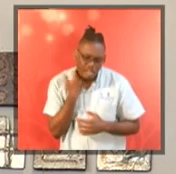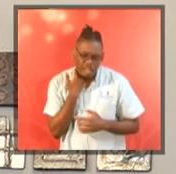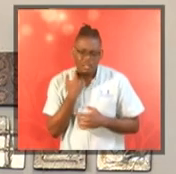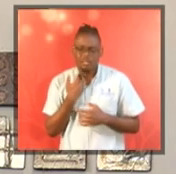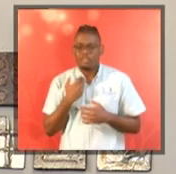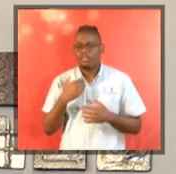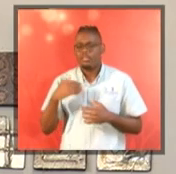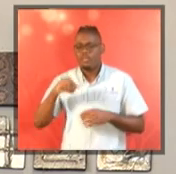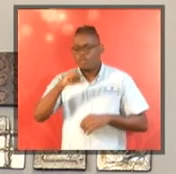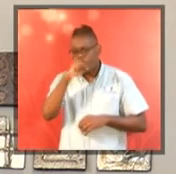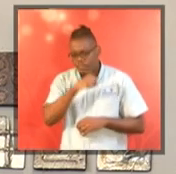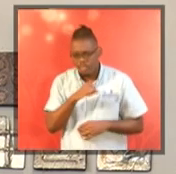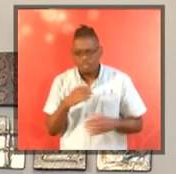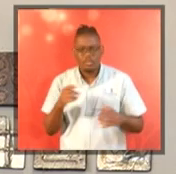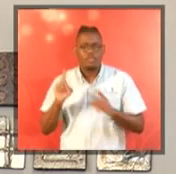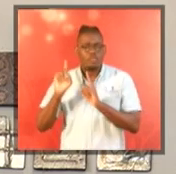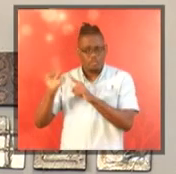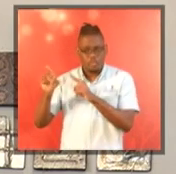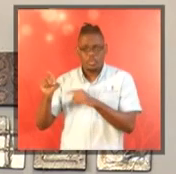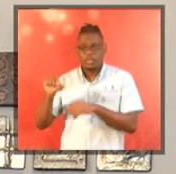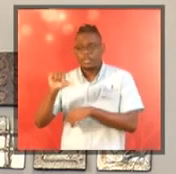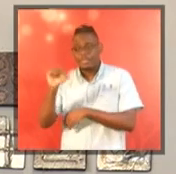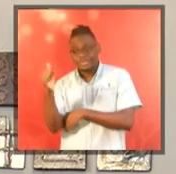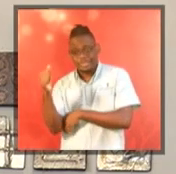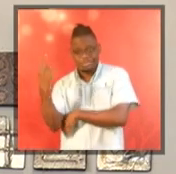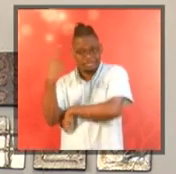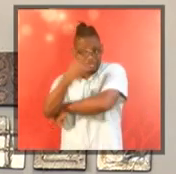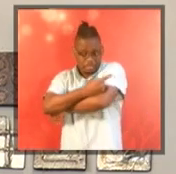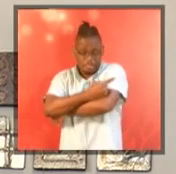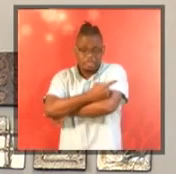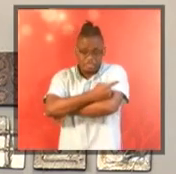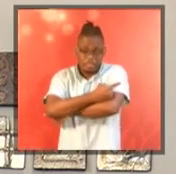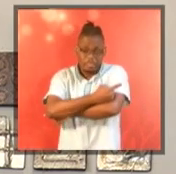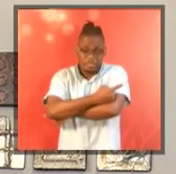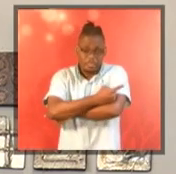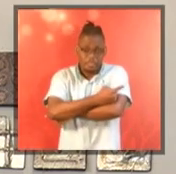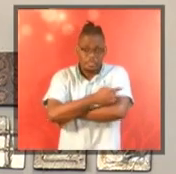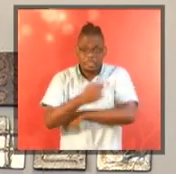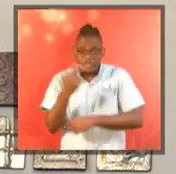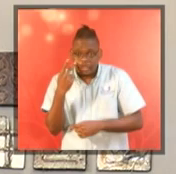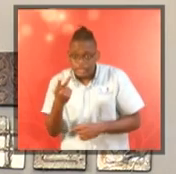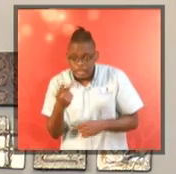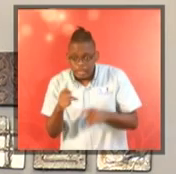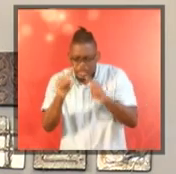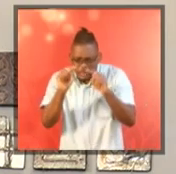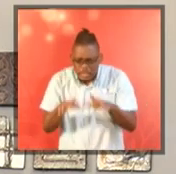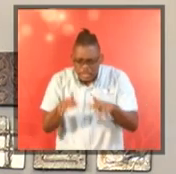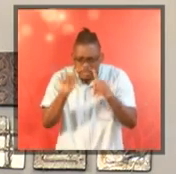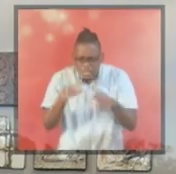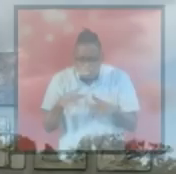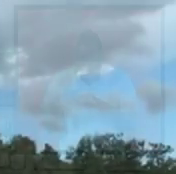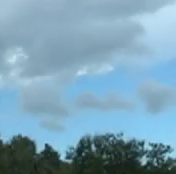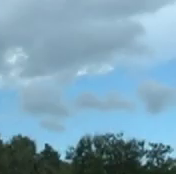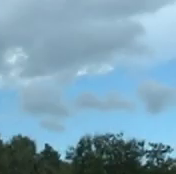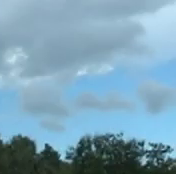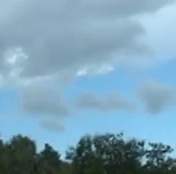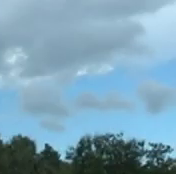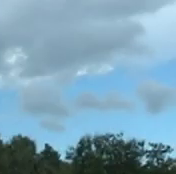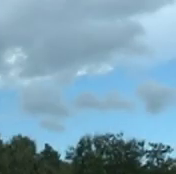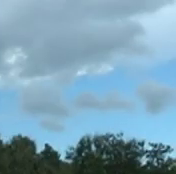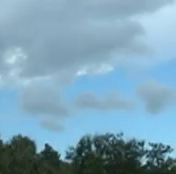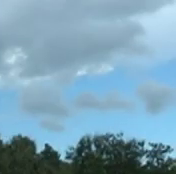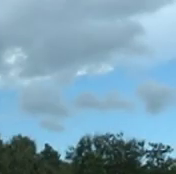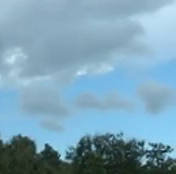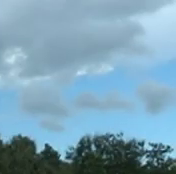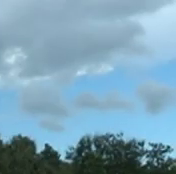your 10-day period will start at the point that you had a positive test, rather than at the point that you began to have symptoms. With a change